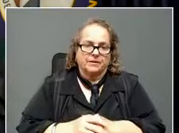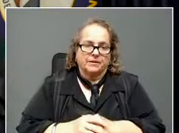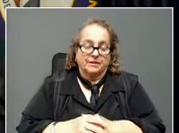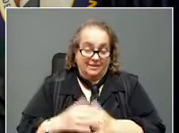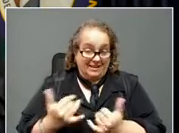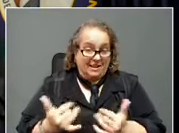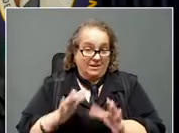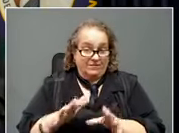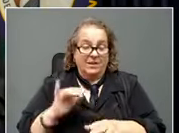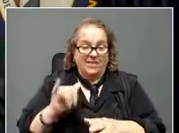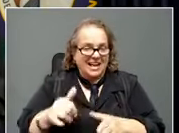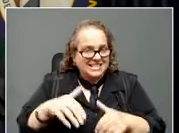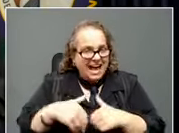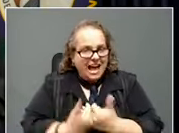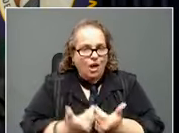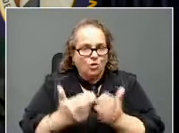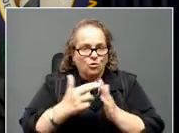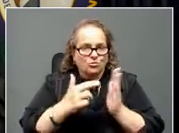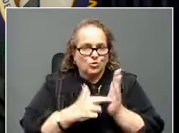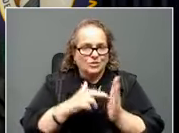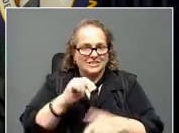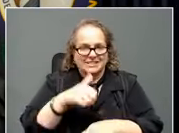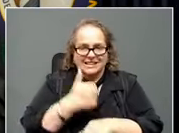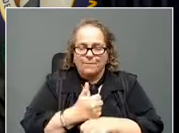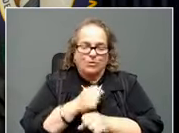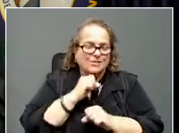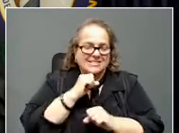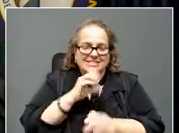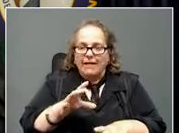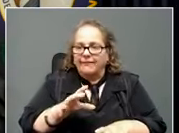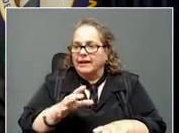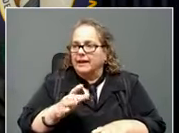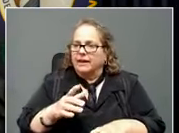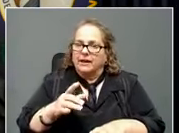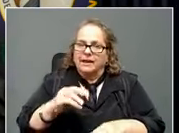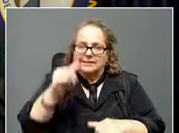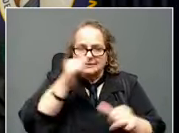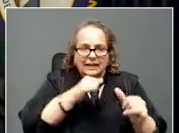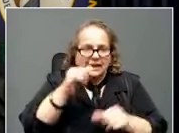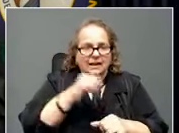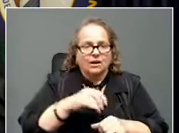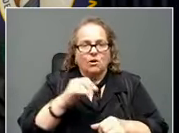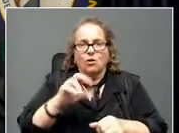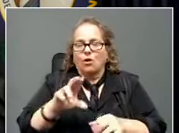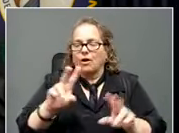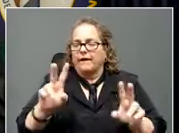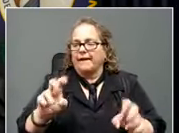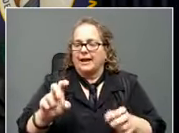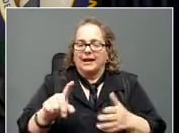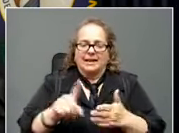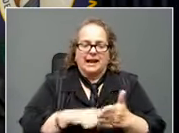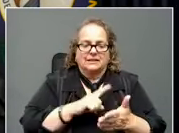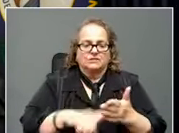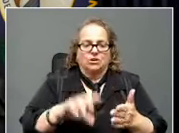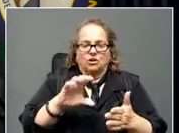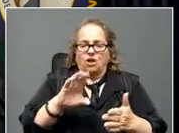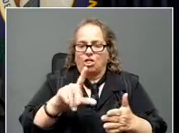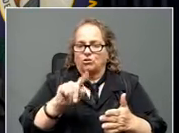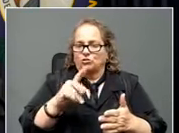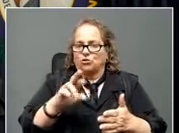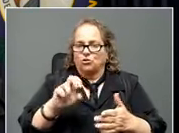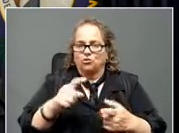are set up. There's nothing silly going on here. There's no cancel culture or anything else. This is basic